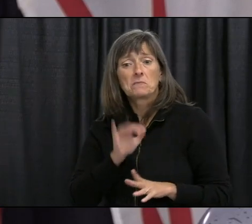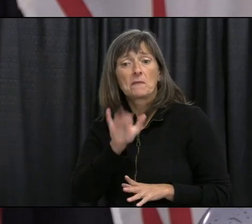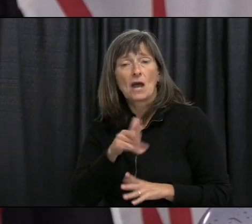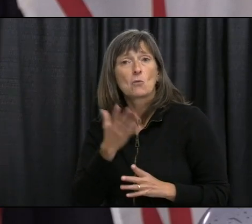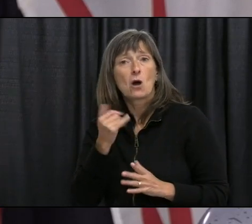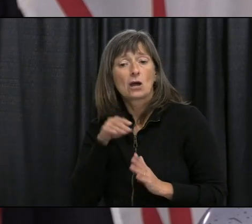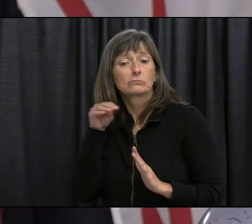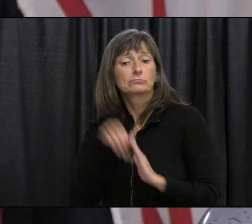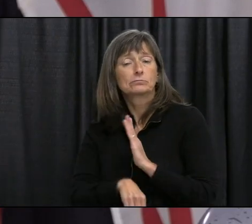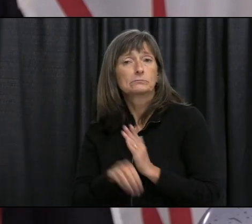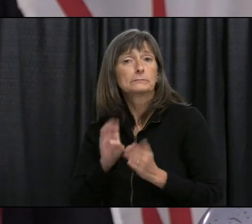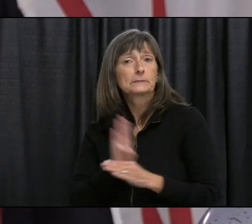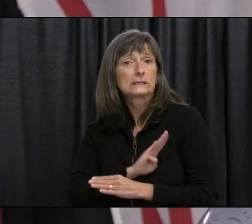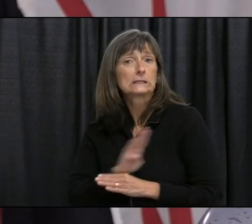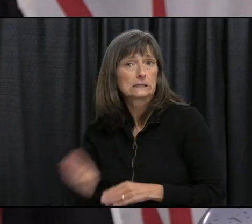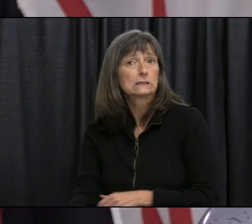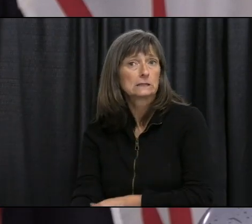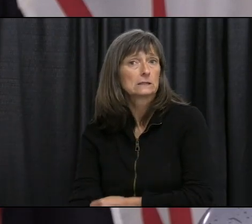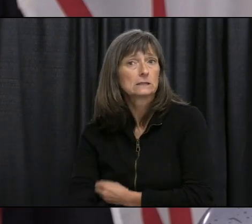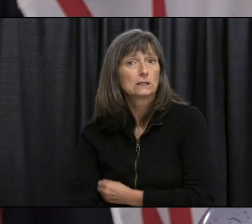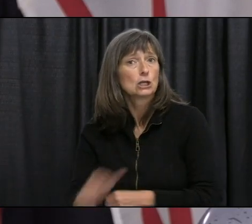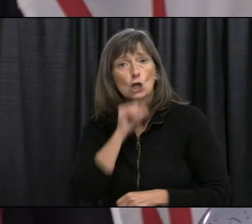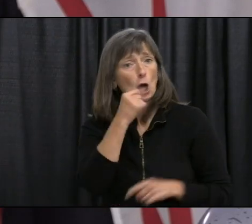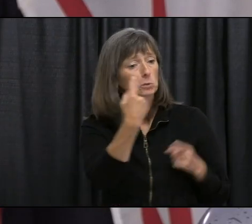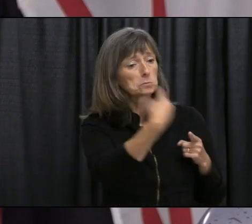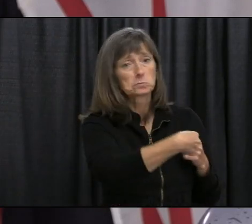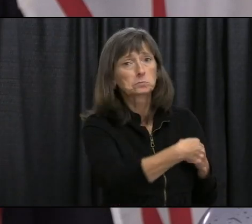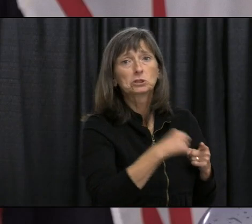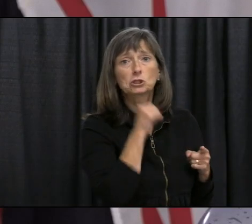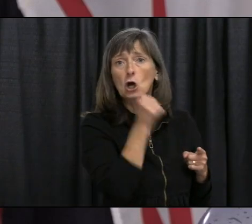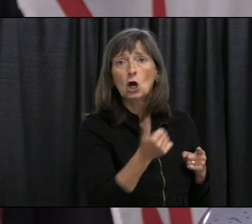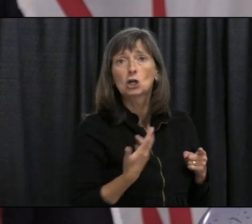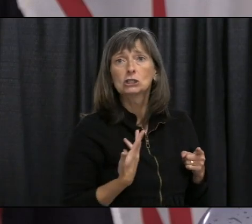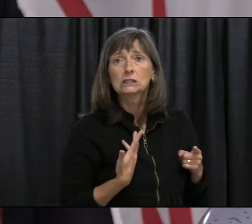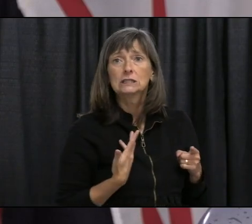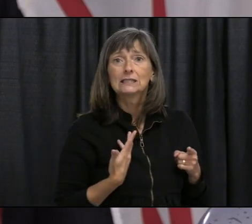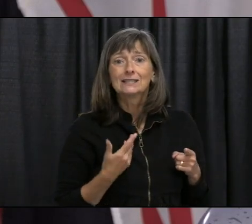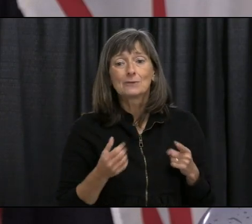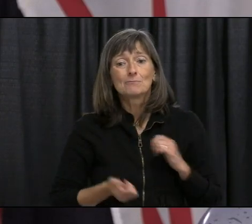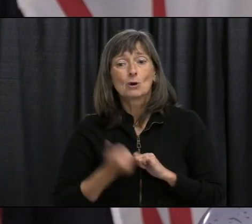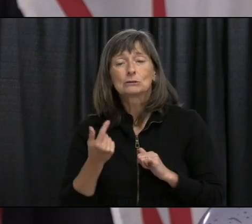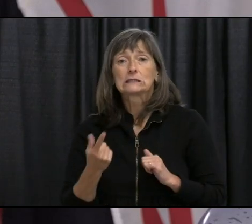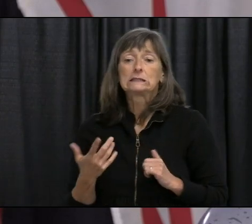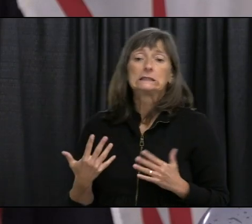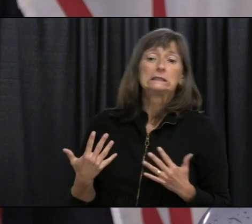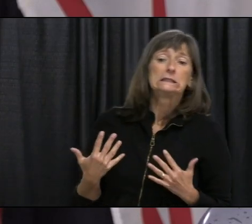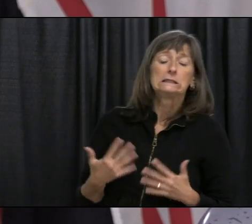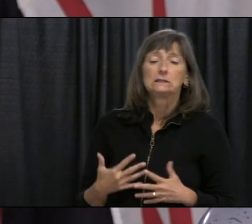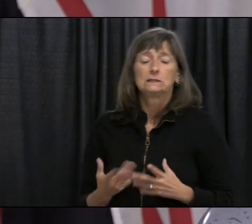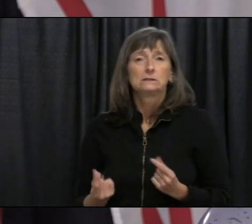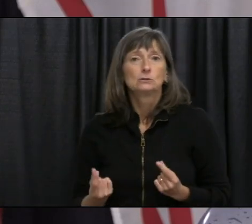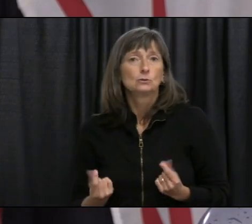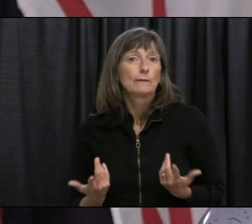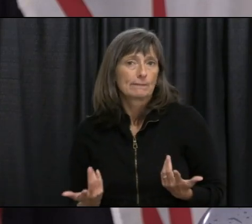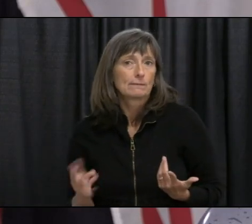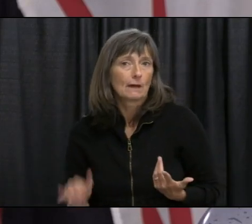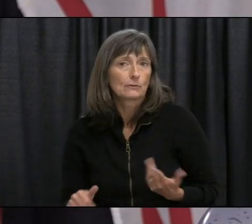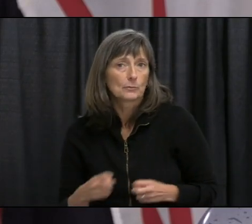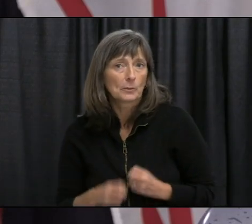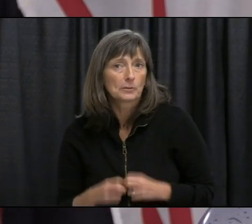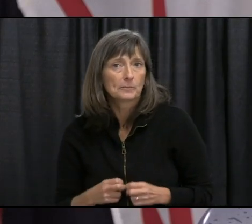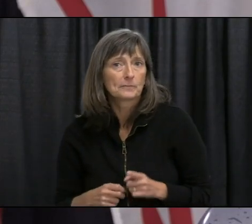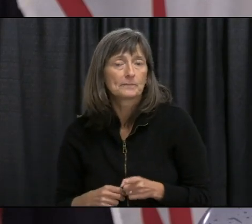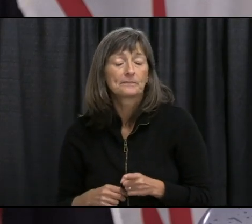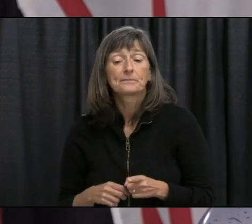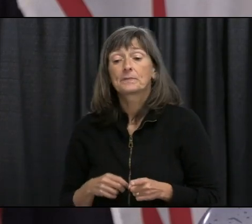as any particular reaction to it. I think the facts of the case is that from my point of view